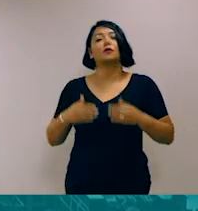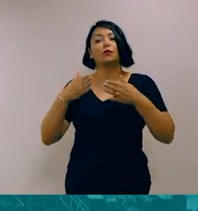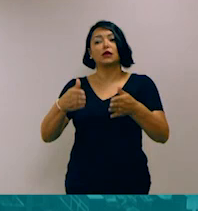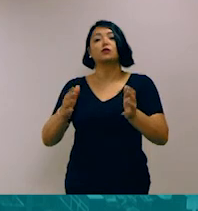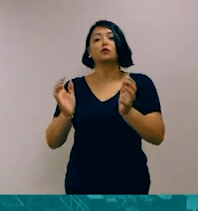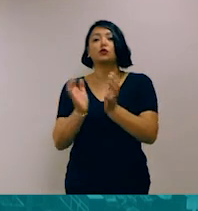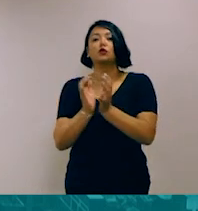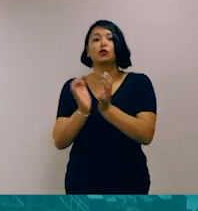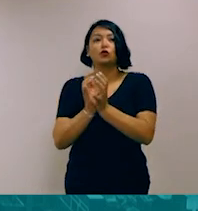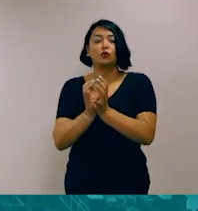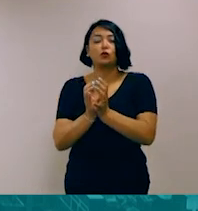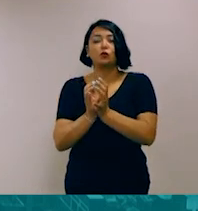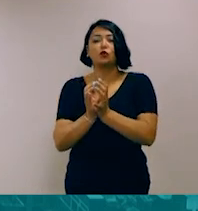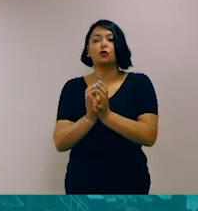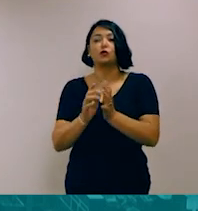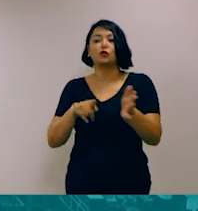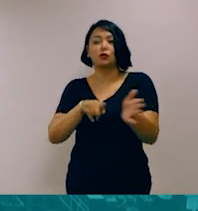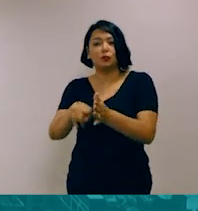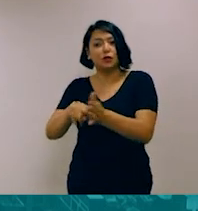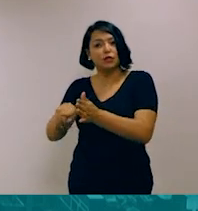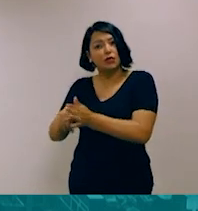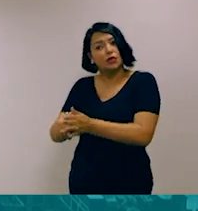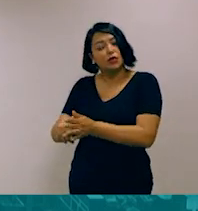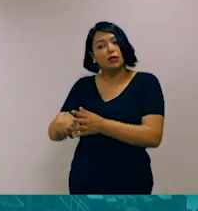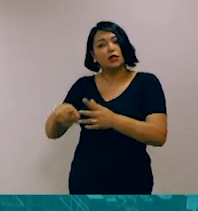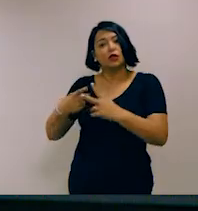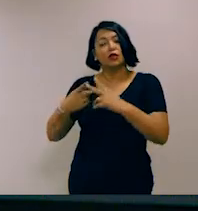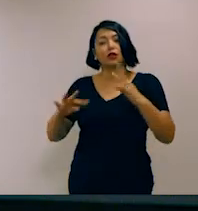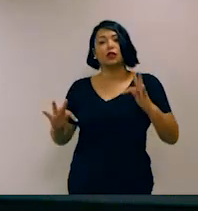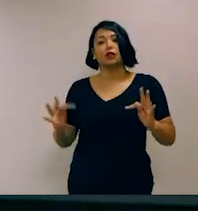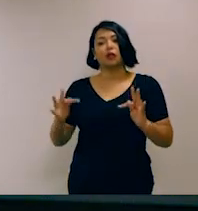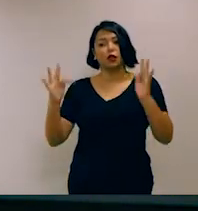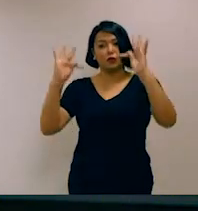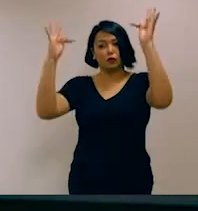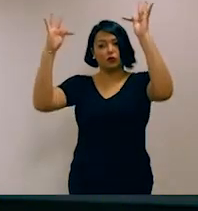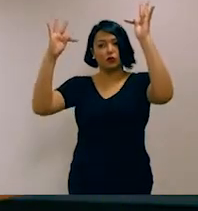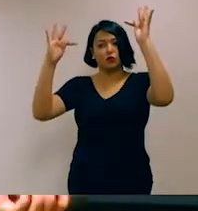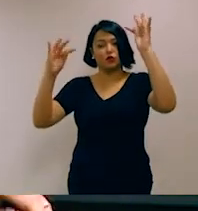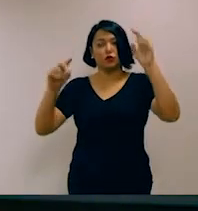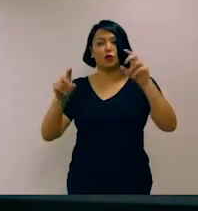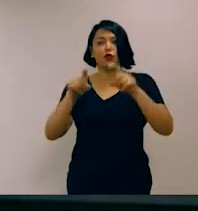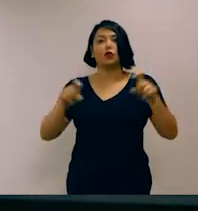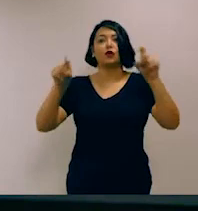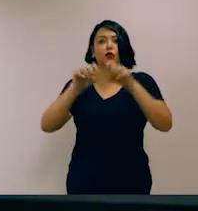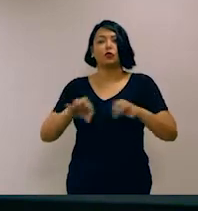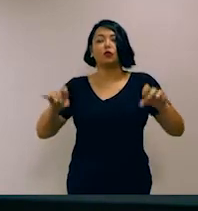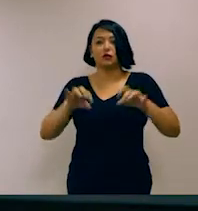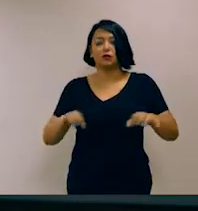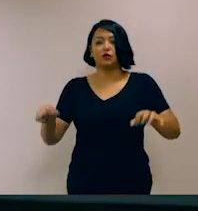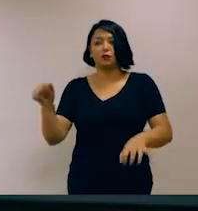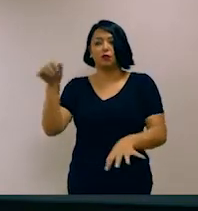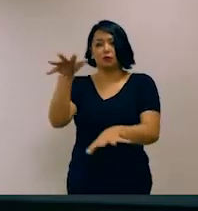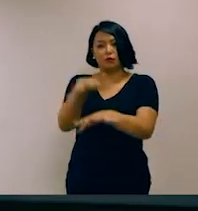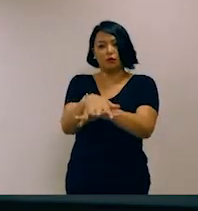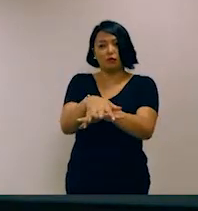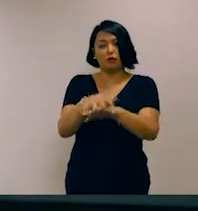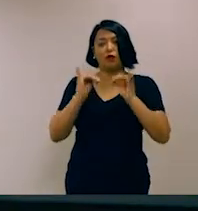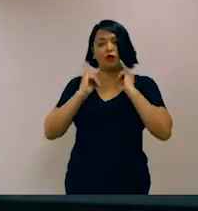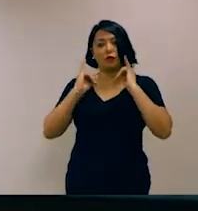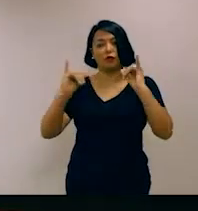College. And jointly with Mr. Cordeiro, I'm part of the GTA, which is the work group related